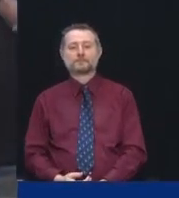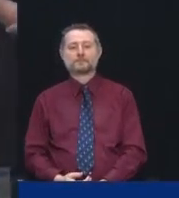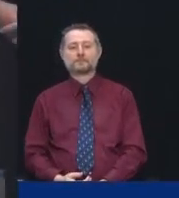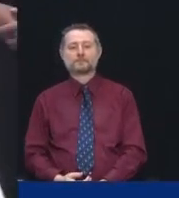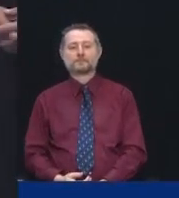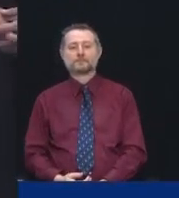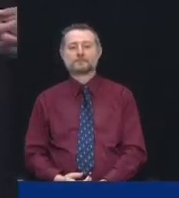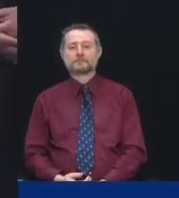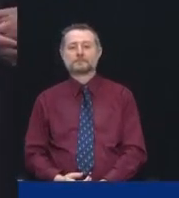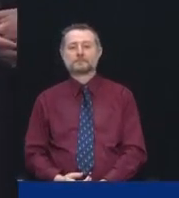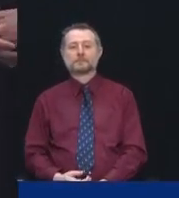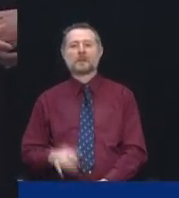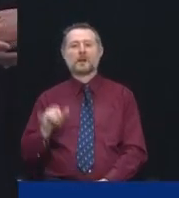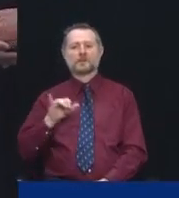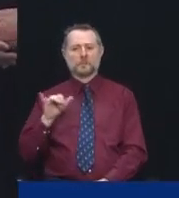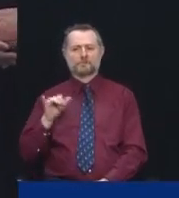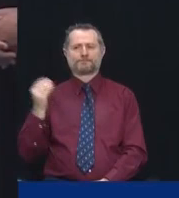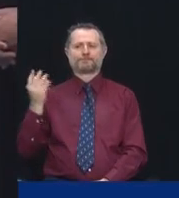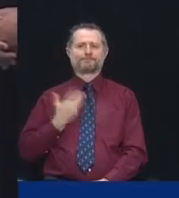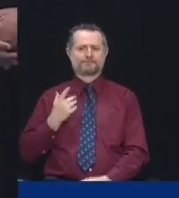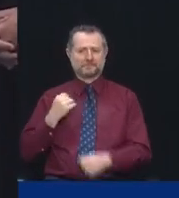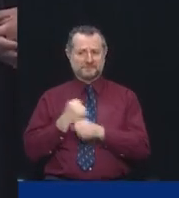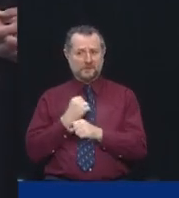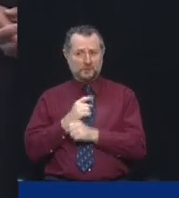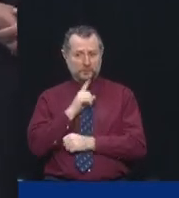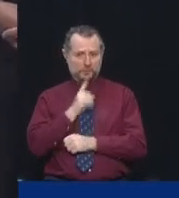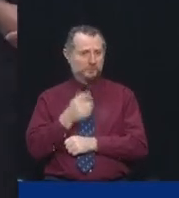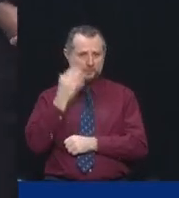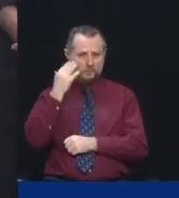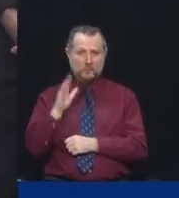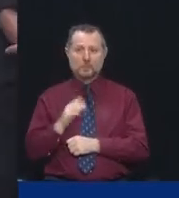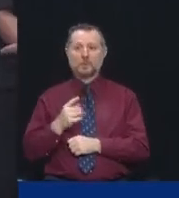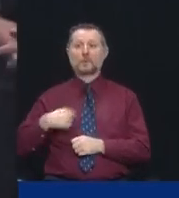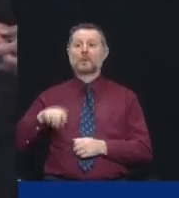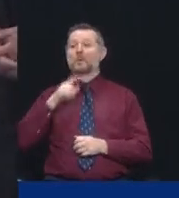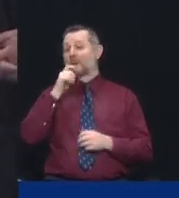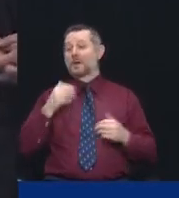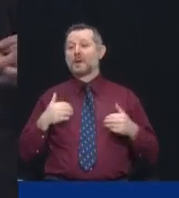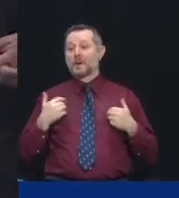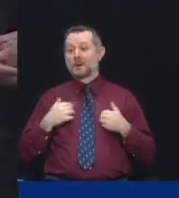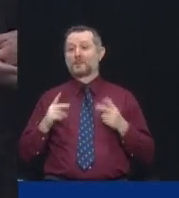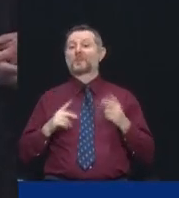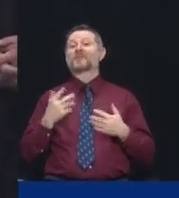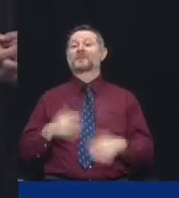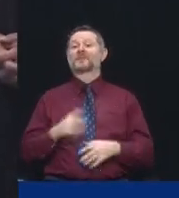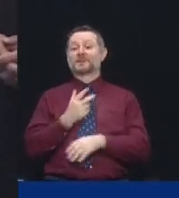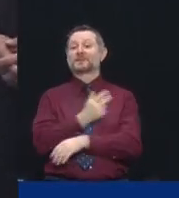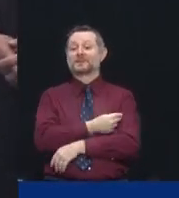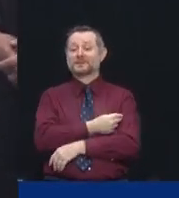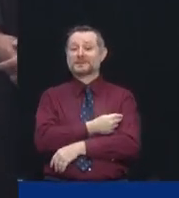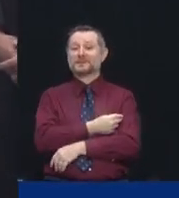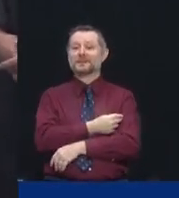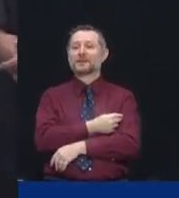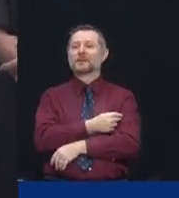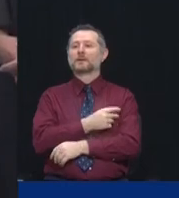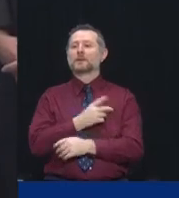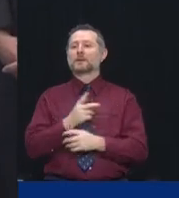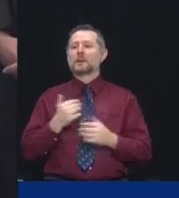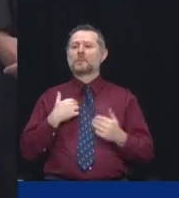I also heard a statistic, I don't know if it's true, but young people who were vaccinated got more dates, I heard. Did you ever